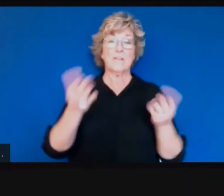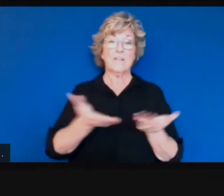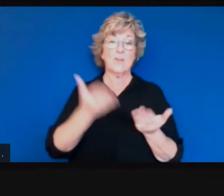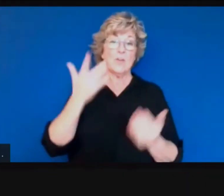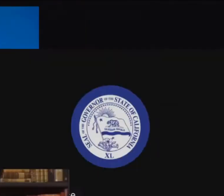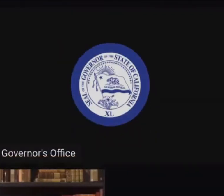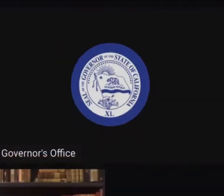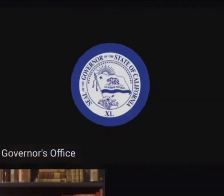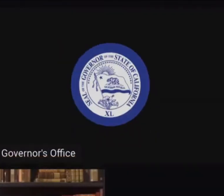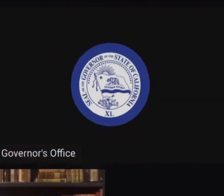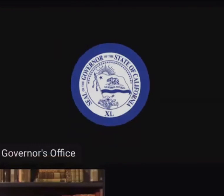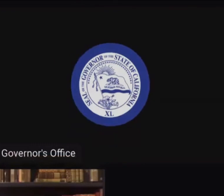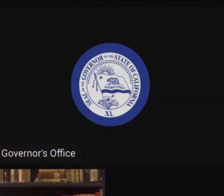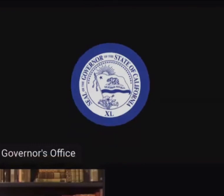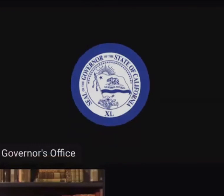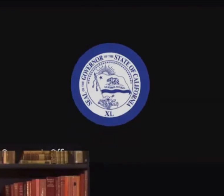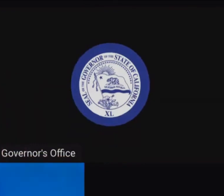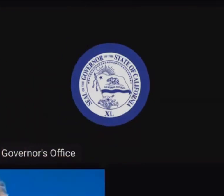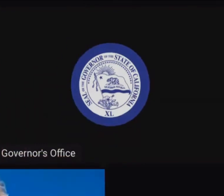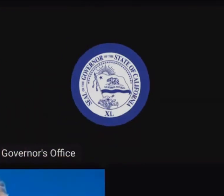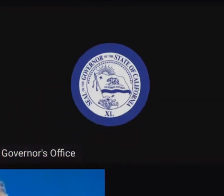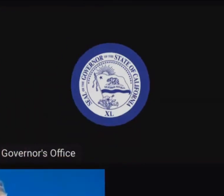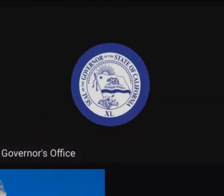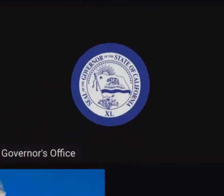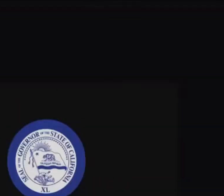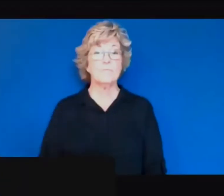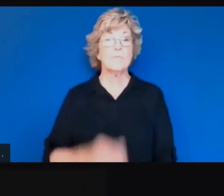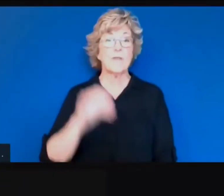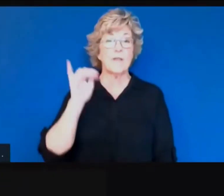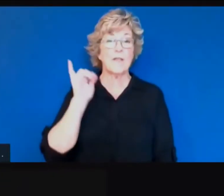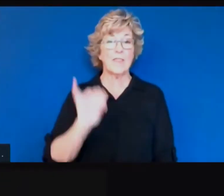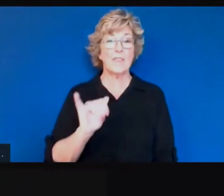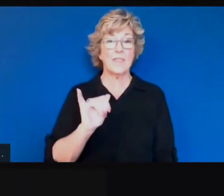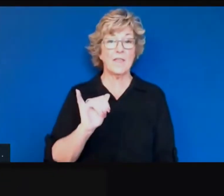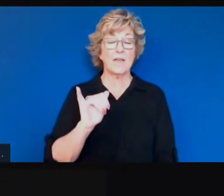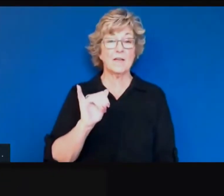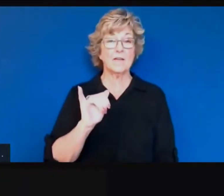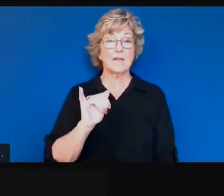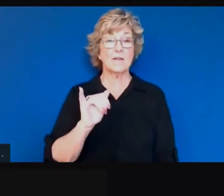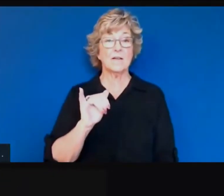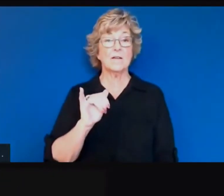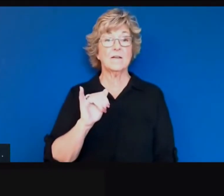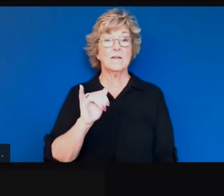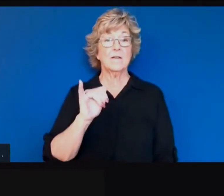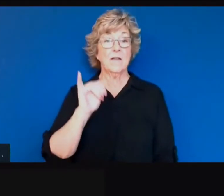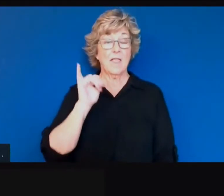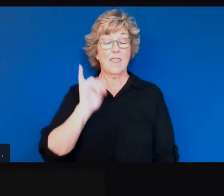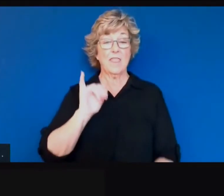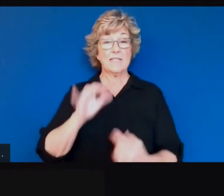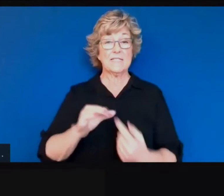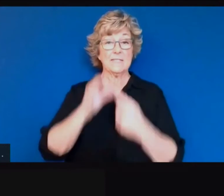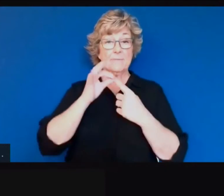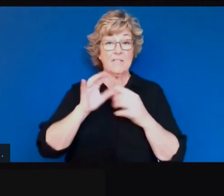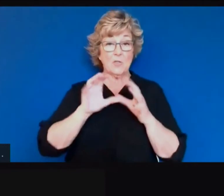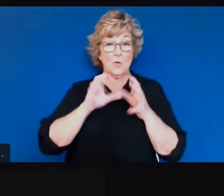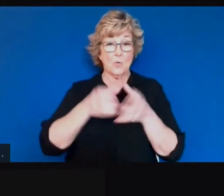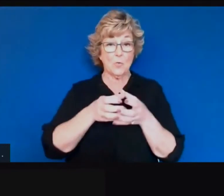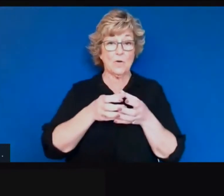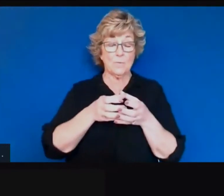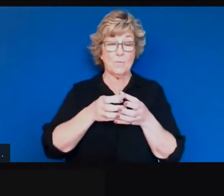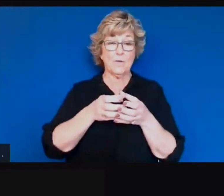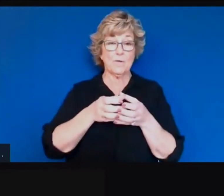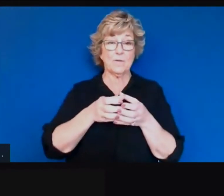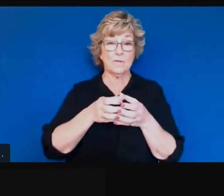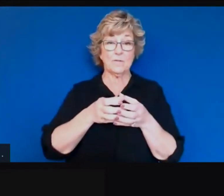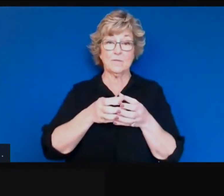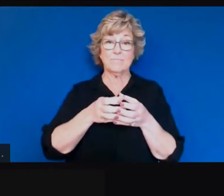just note on the crisis standards of care, that was a process that unfolded over at the beginning of this pandemic in anticipation of a